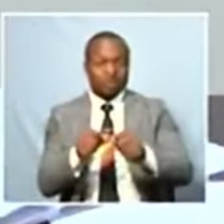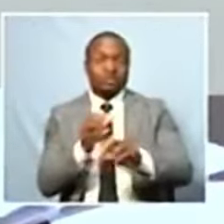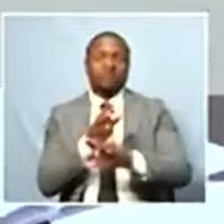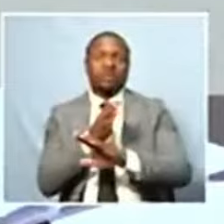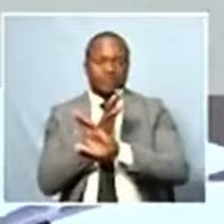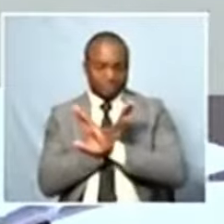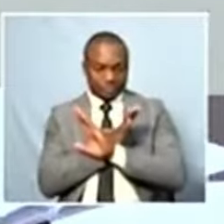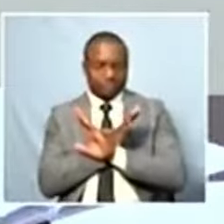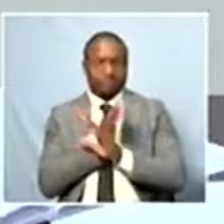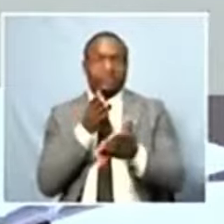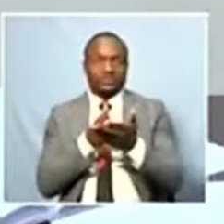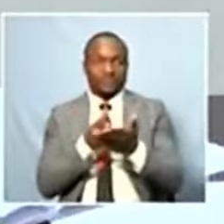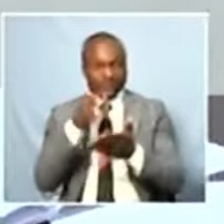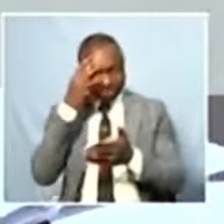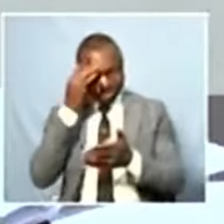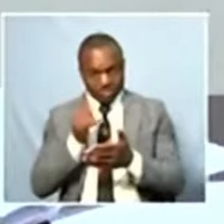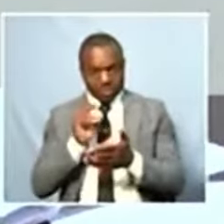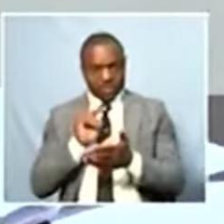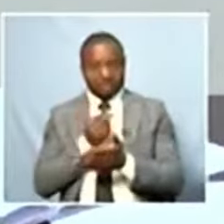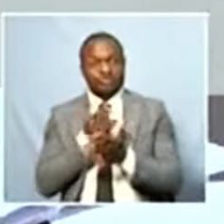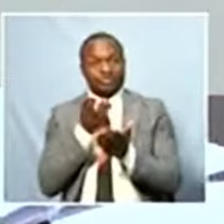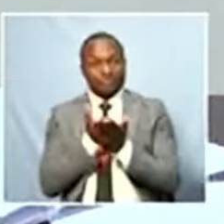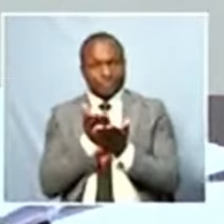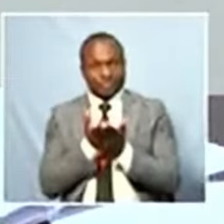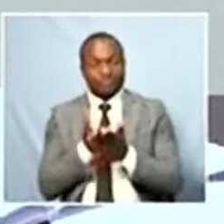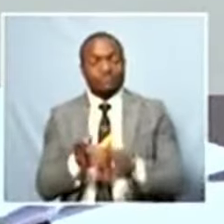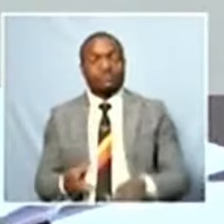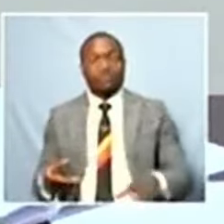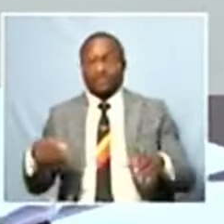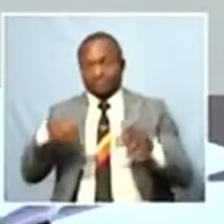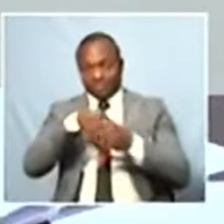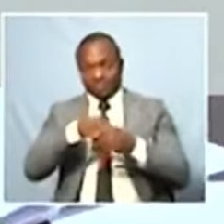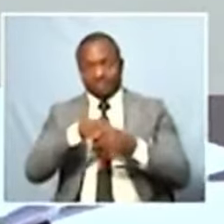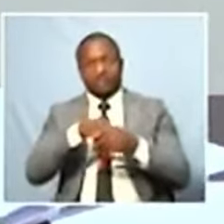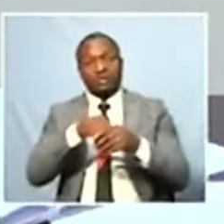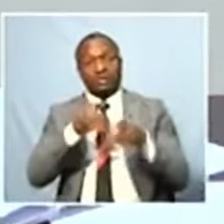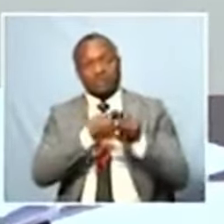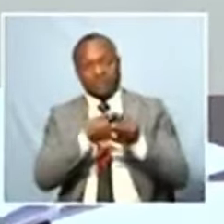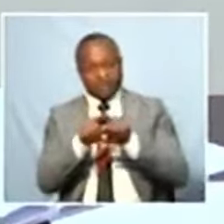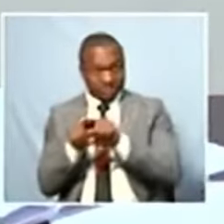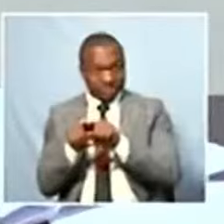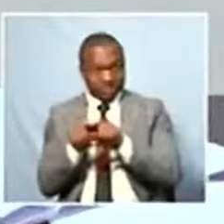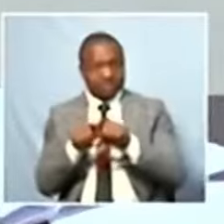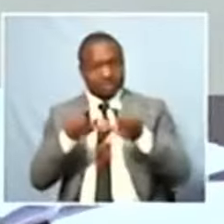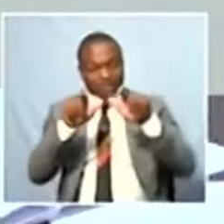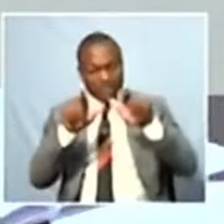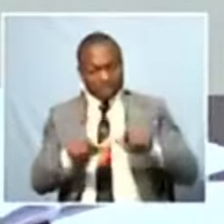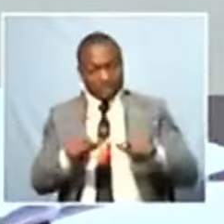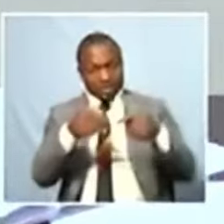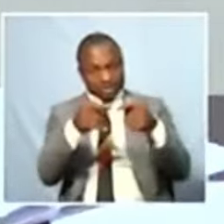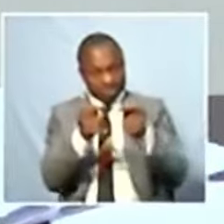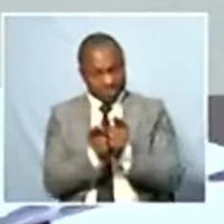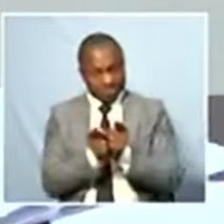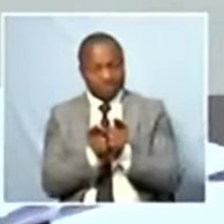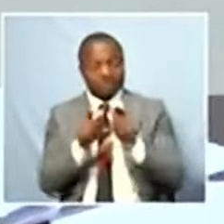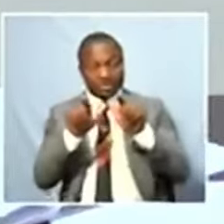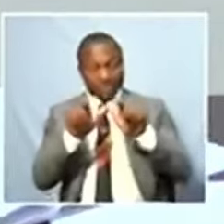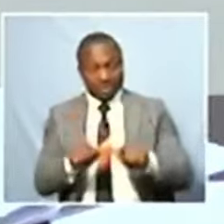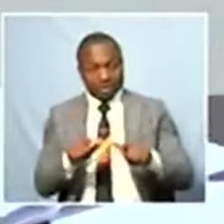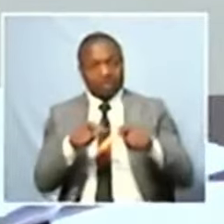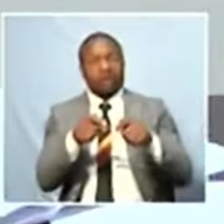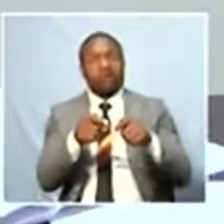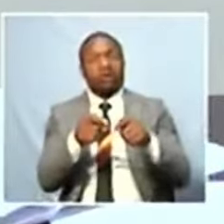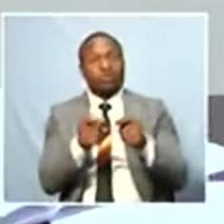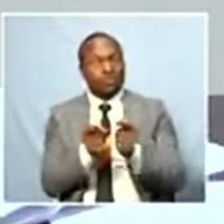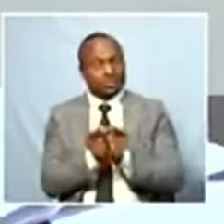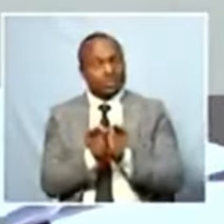rationale behind this proposal. And it has taken into account also the lower categories, you know, the lower categories of